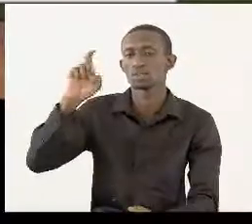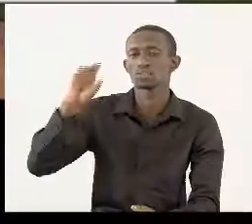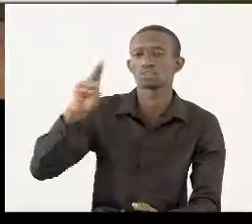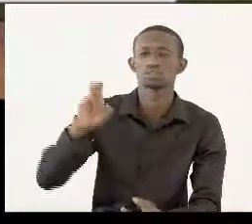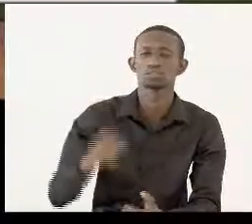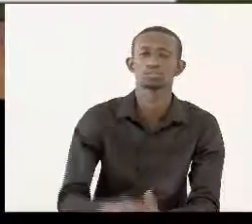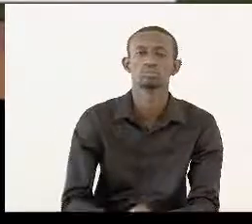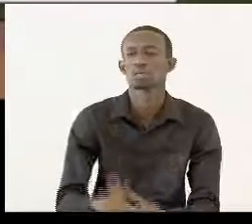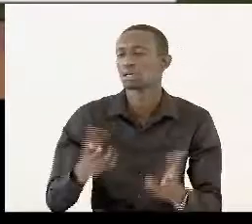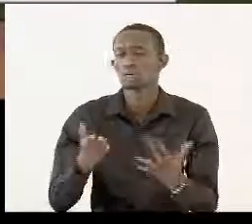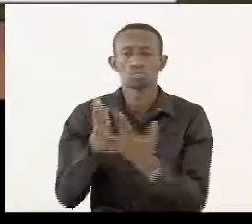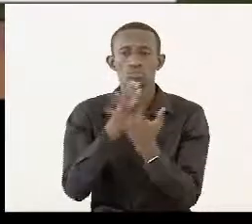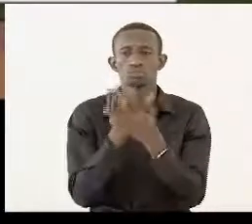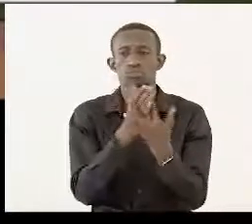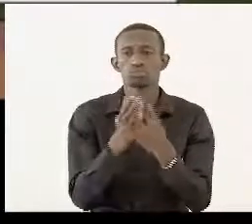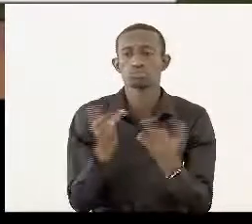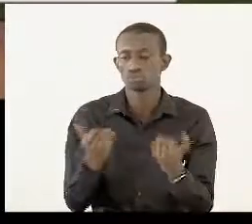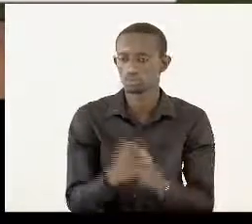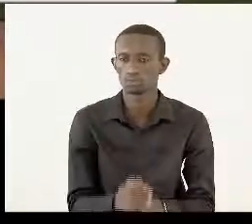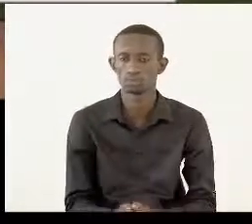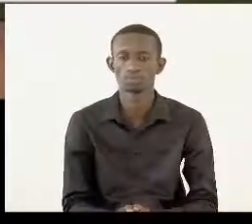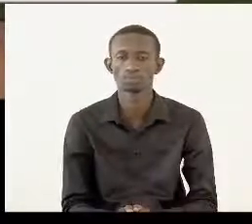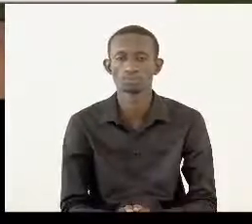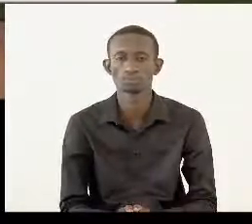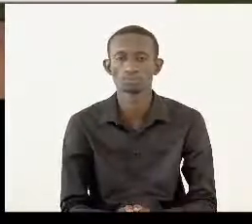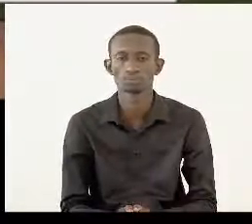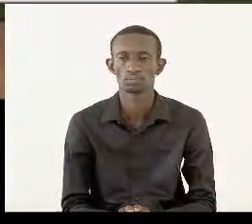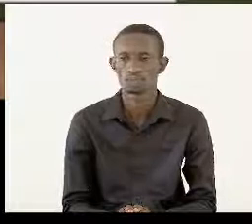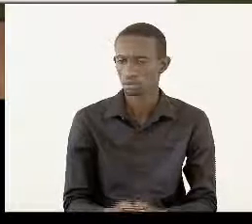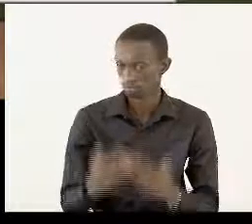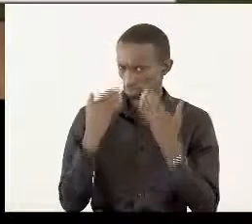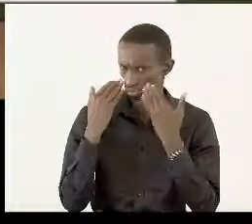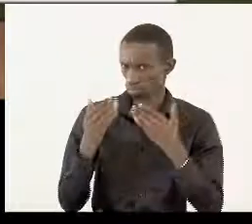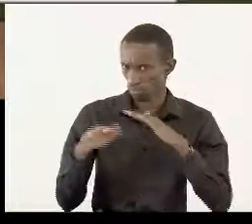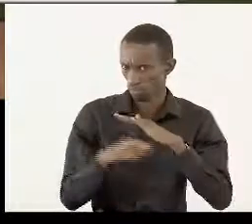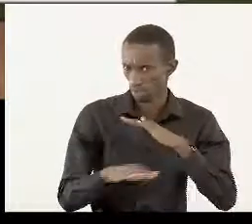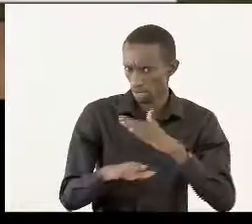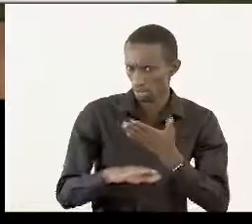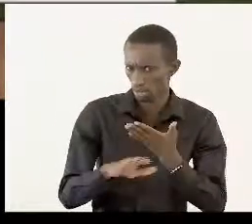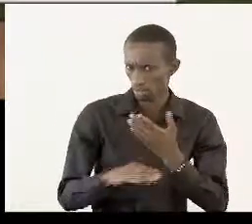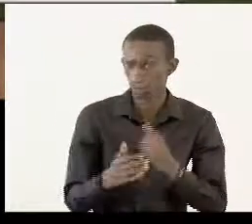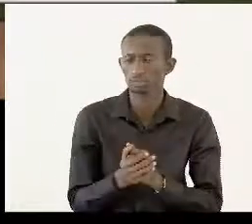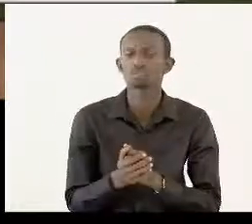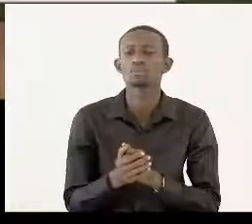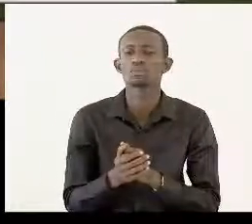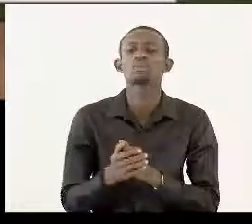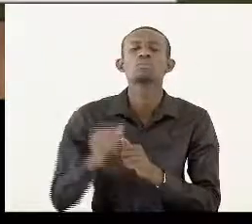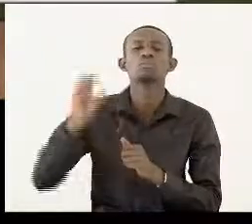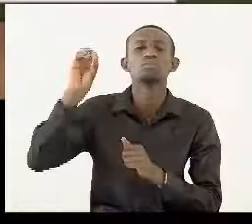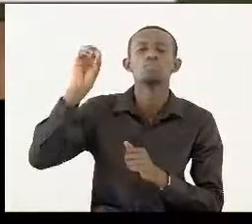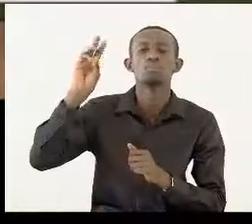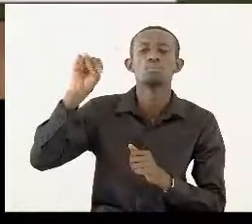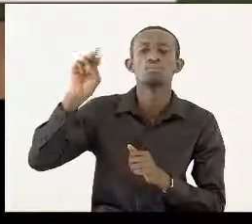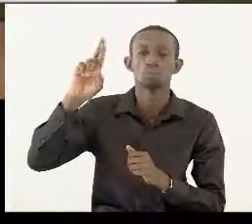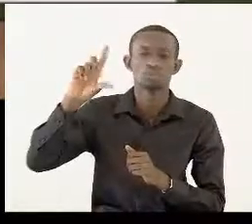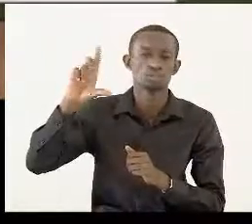oxides, and neutral oxides. But today, we will base on the molecular formula and